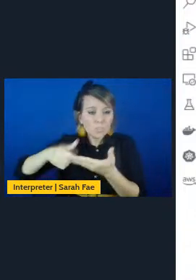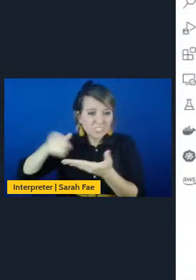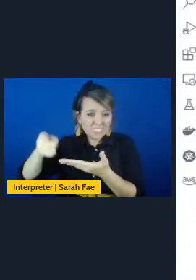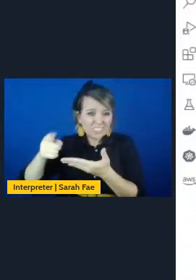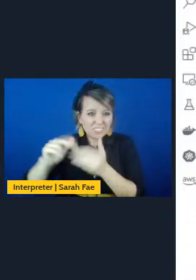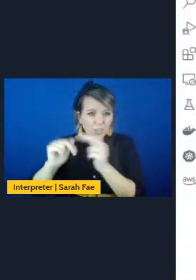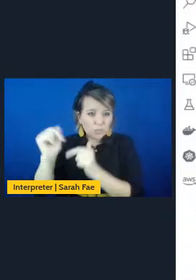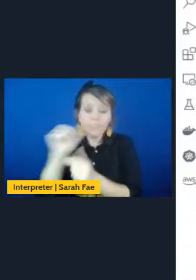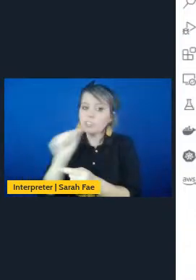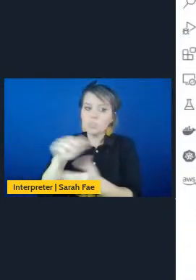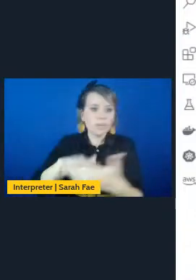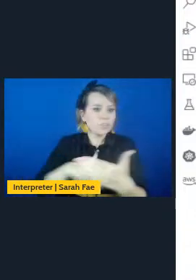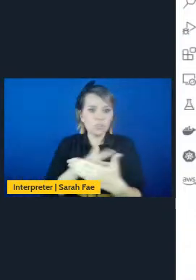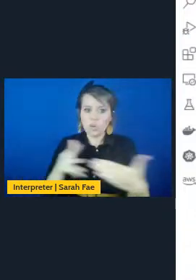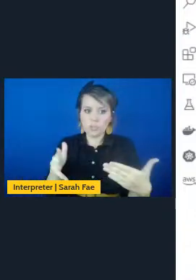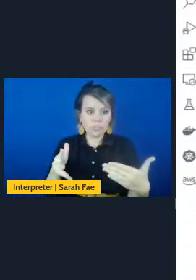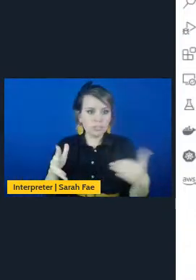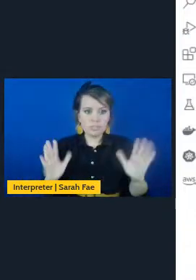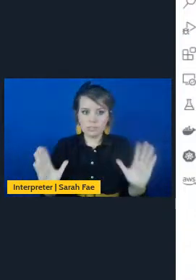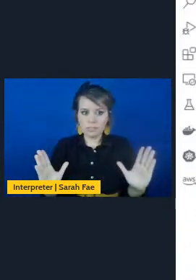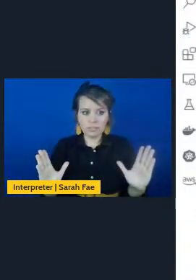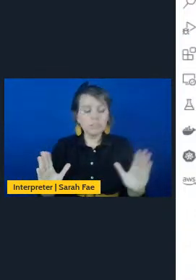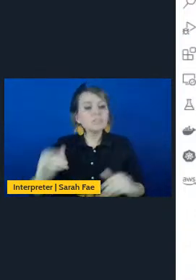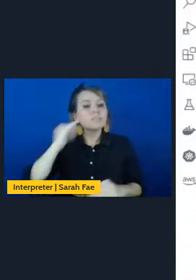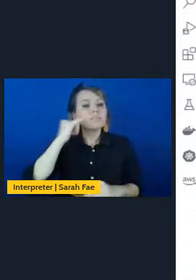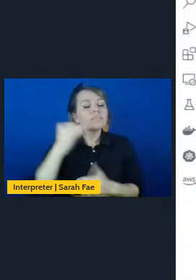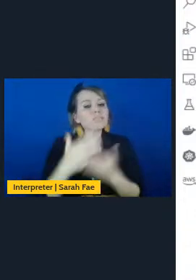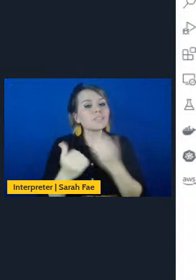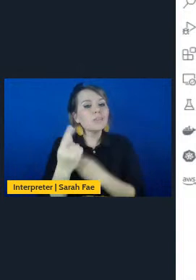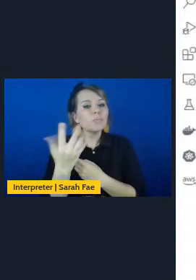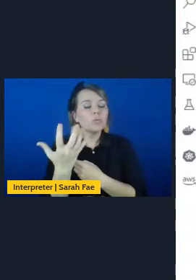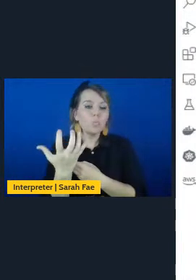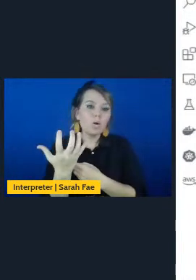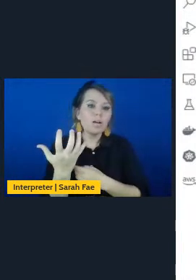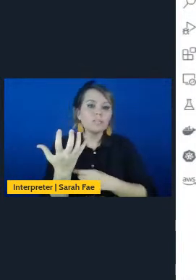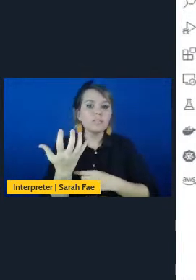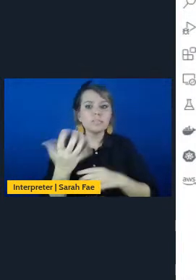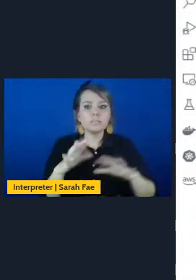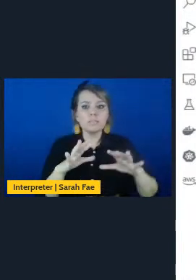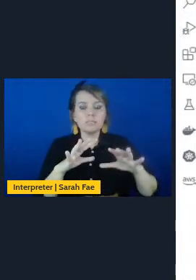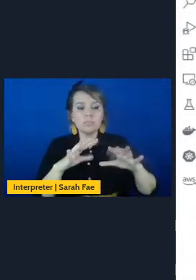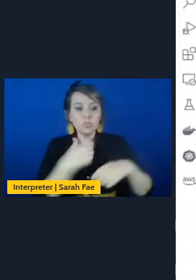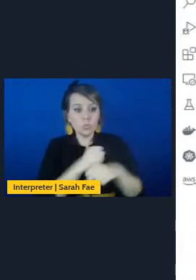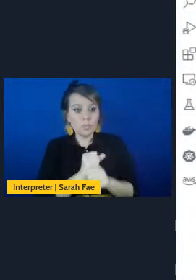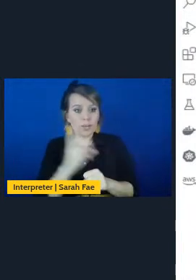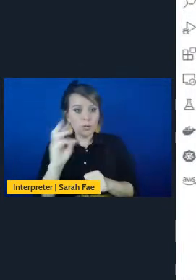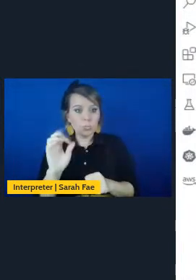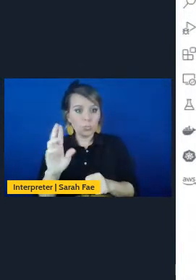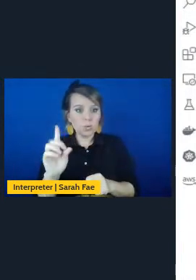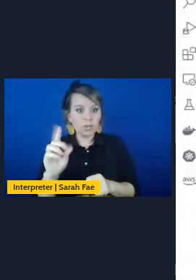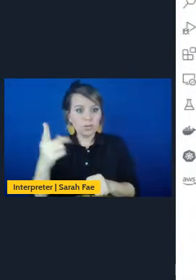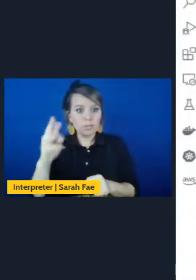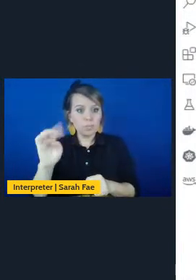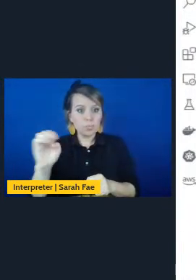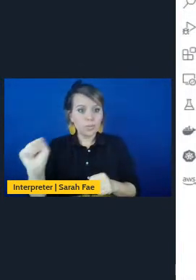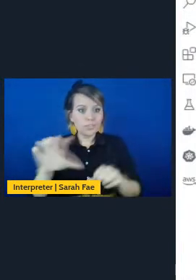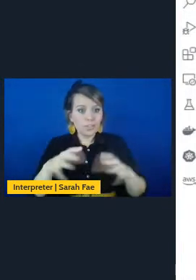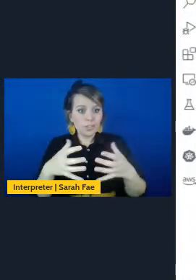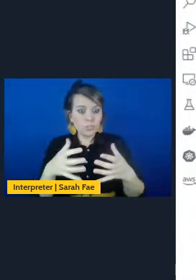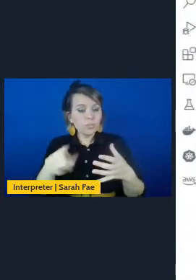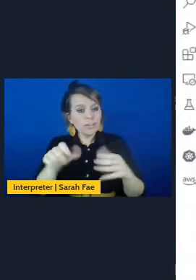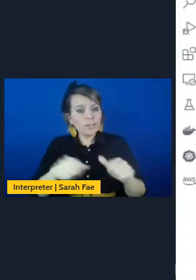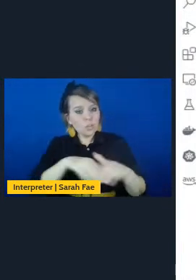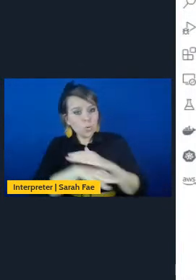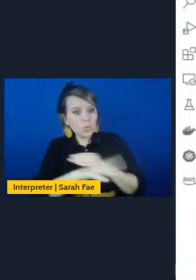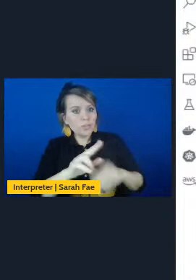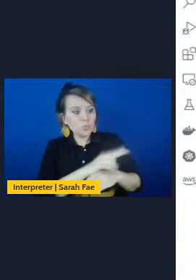a chart. So imagine if someone who wants to stand up a WordPress cluster, they can go in and simply use this custom